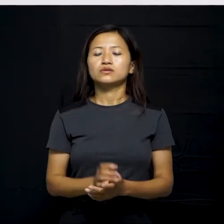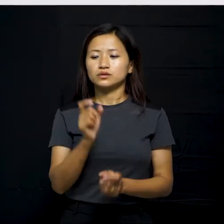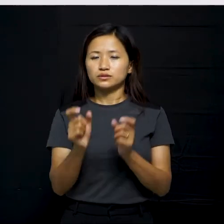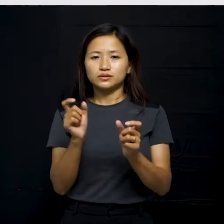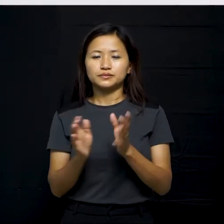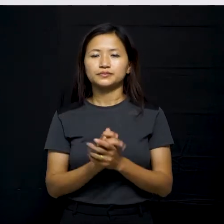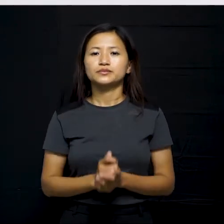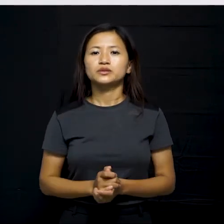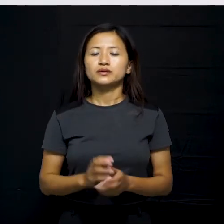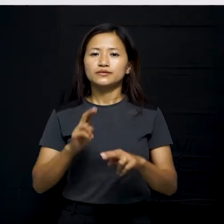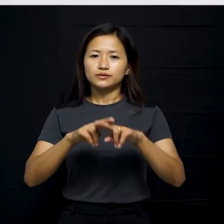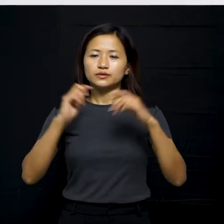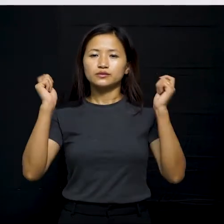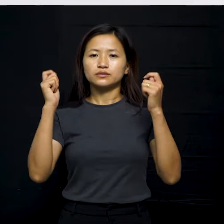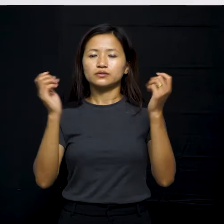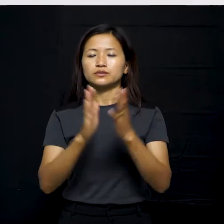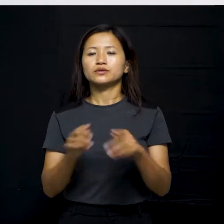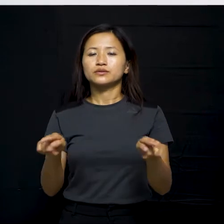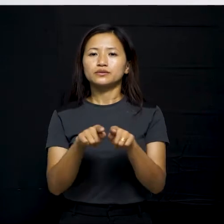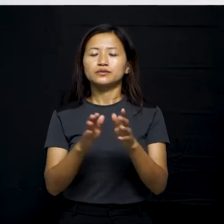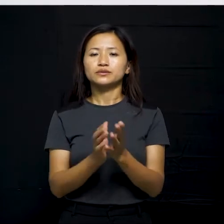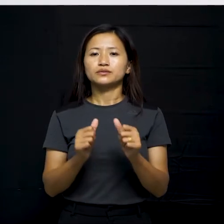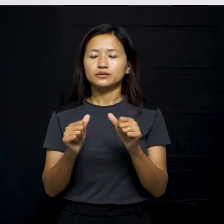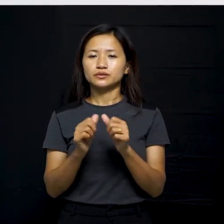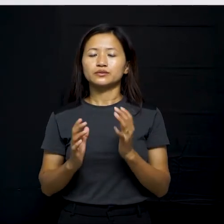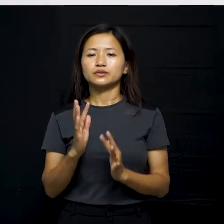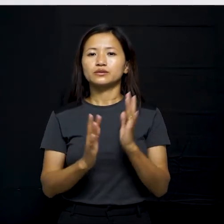is also related to agriculture. Okay,